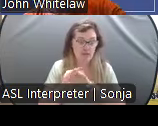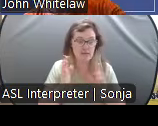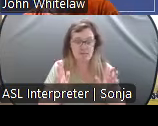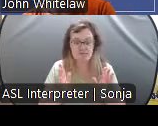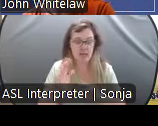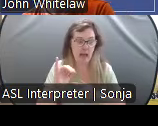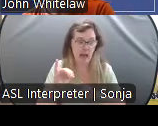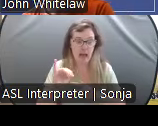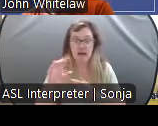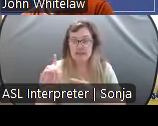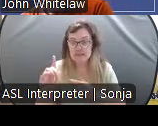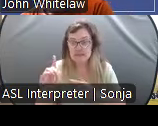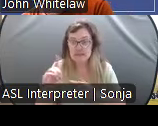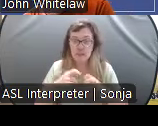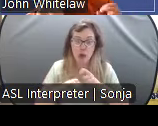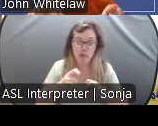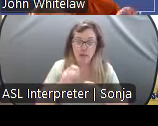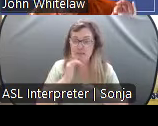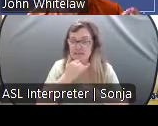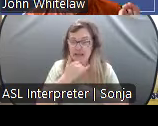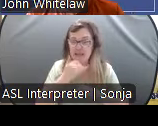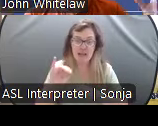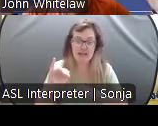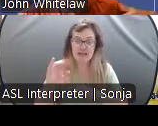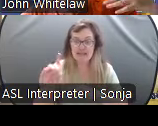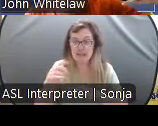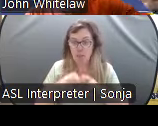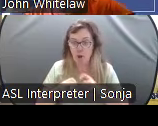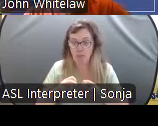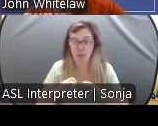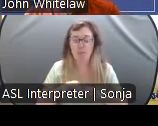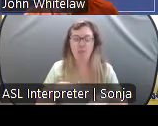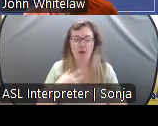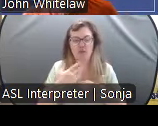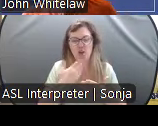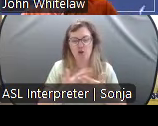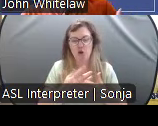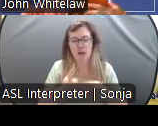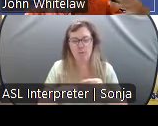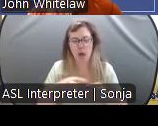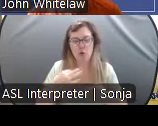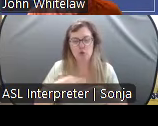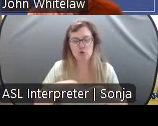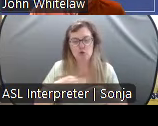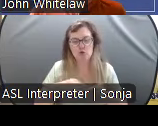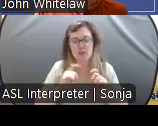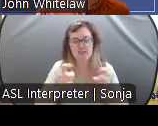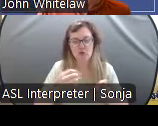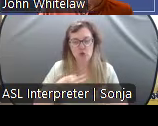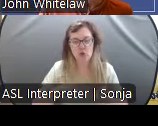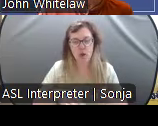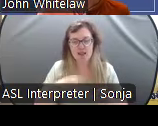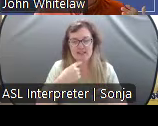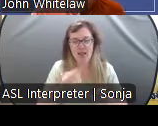or a mistaken identity problem. They are very good about crediting you with the earnings you've got and telling you if you're insured. So if you